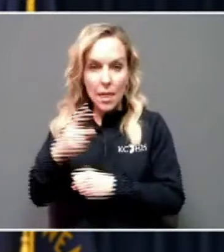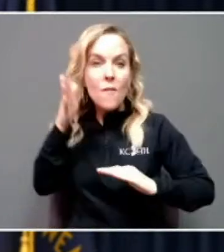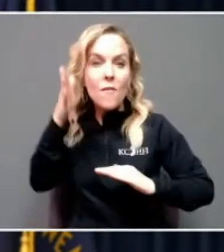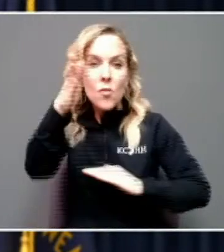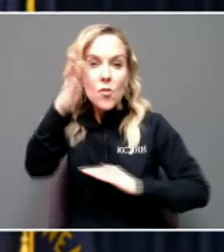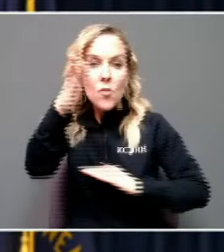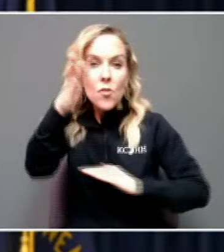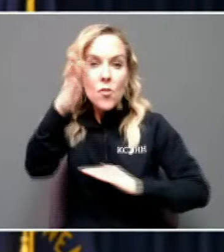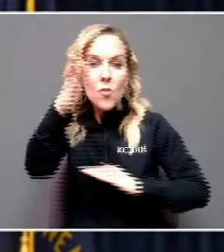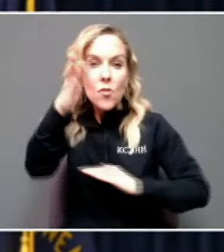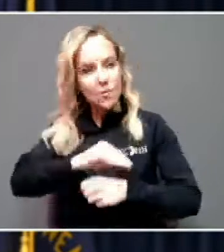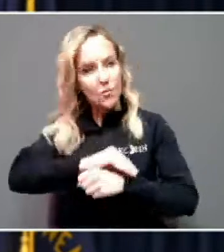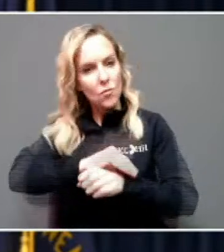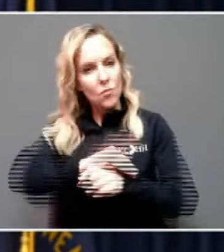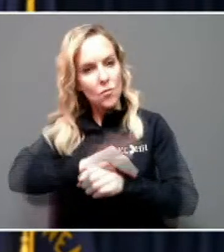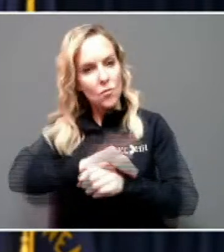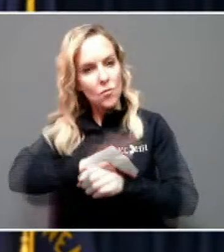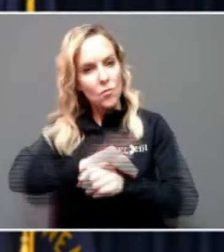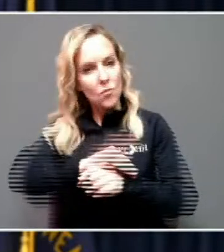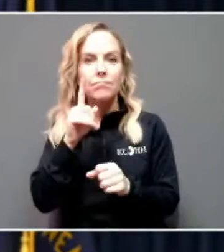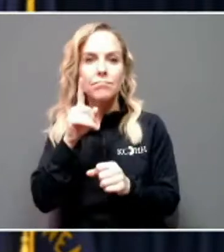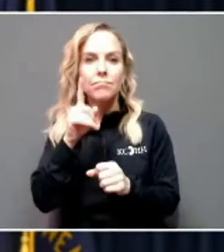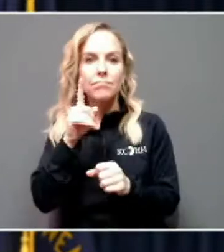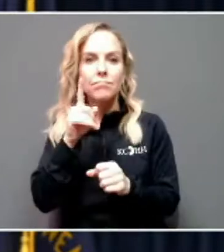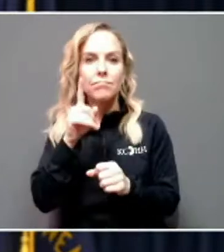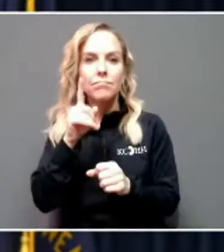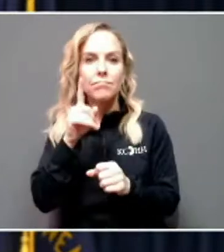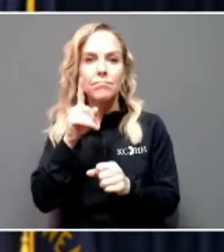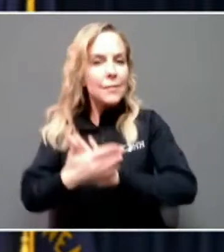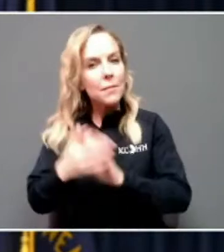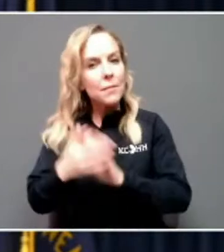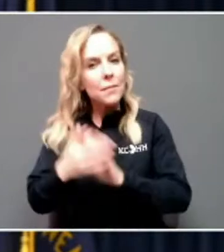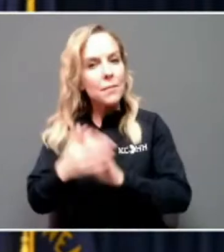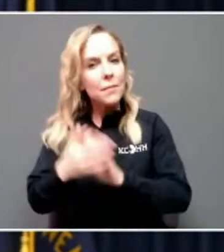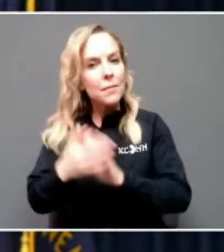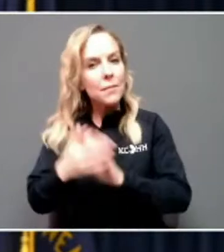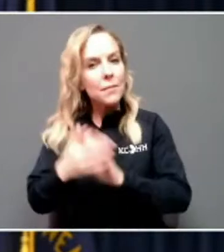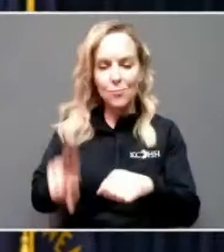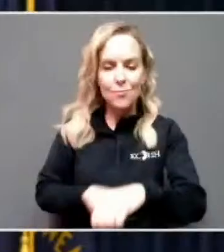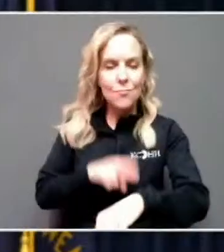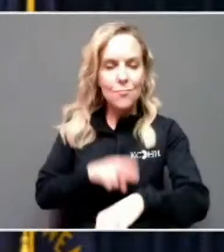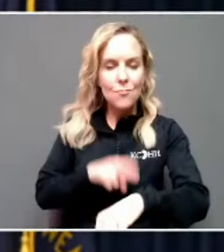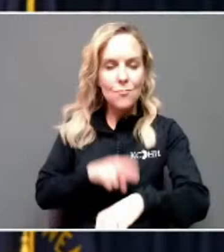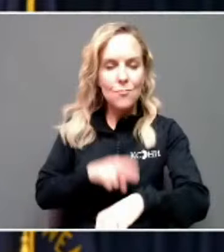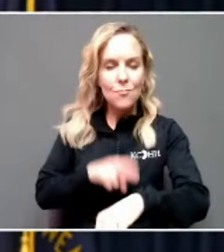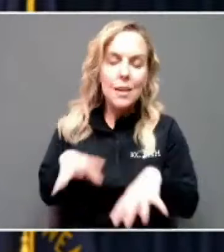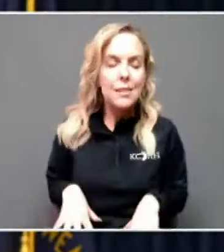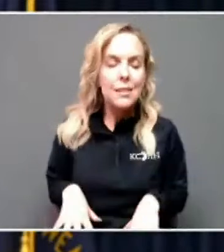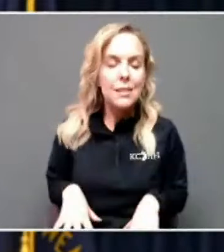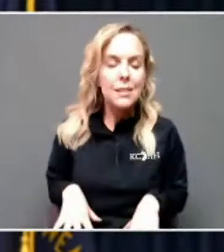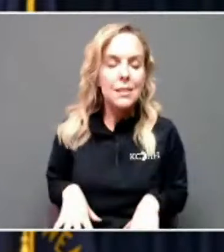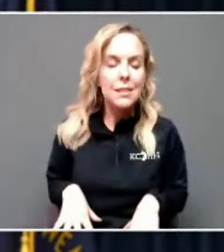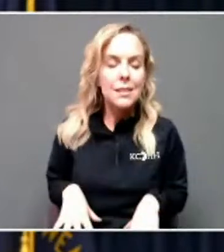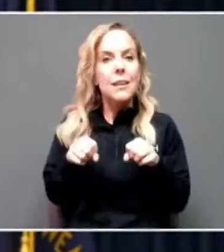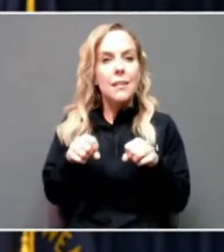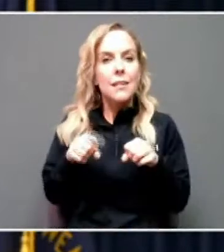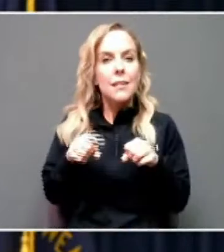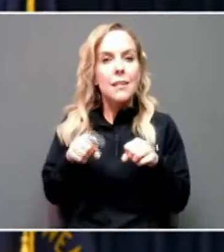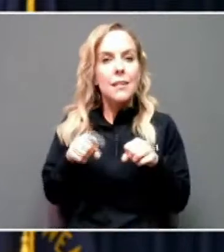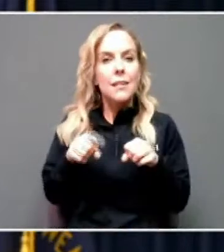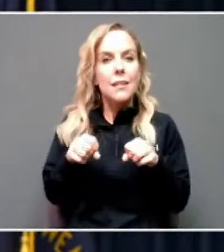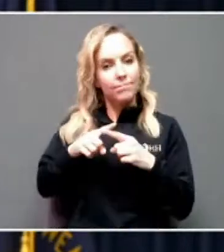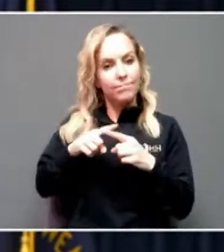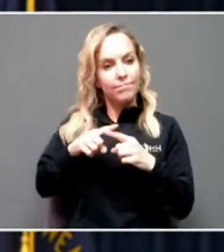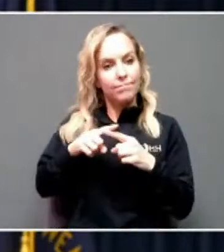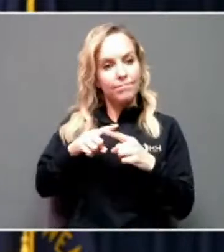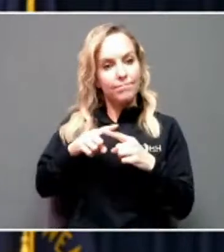phase, really getting back to normal is going to take having that level of immunity. Getting it one